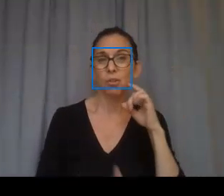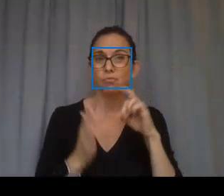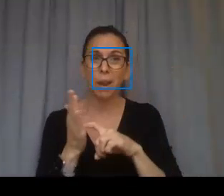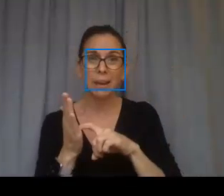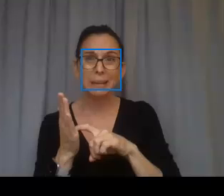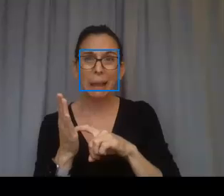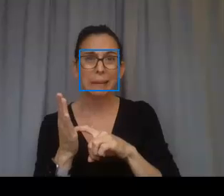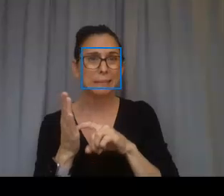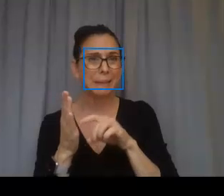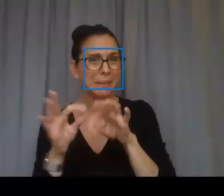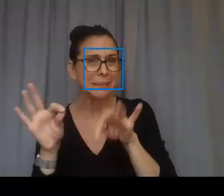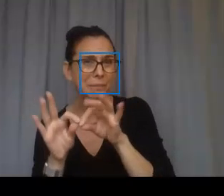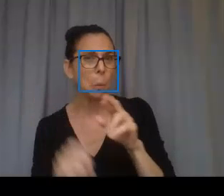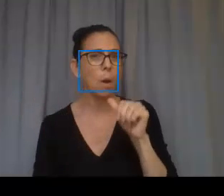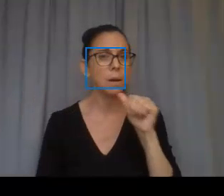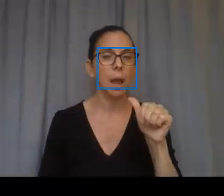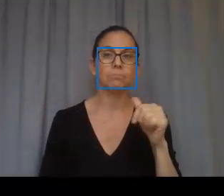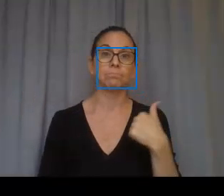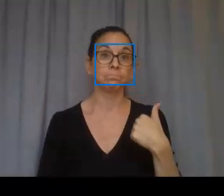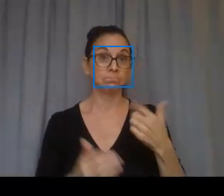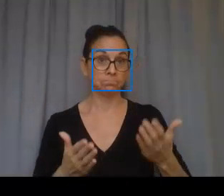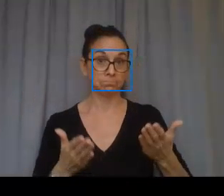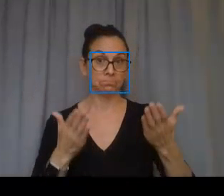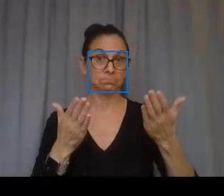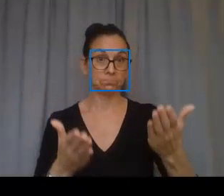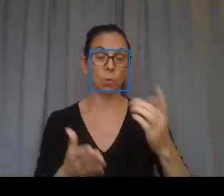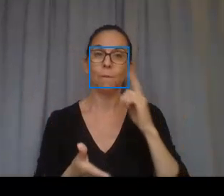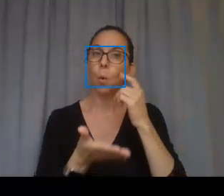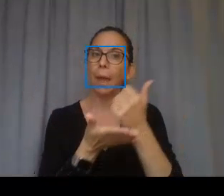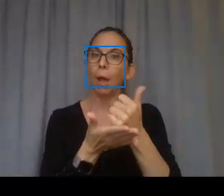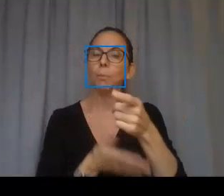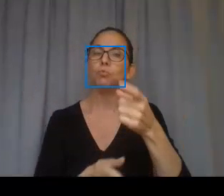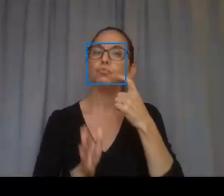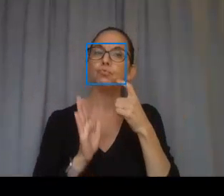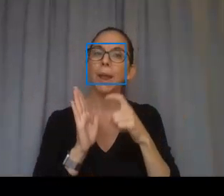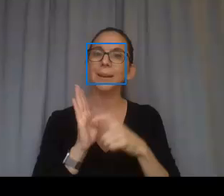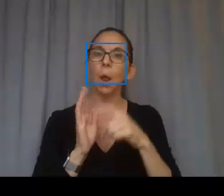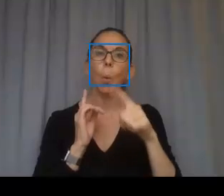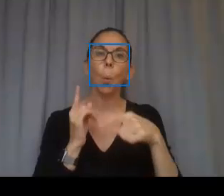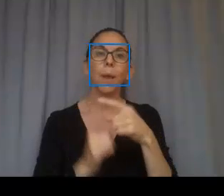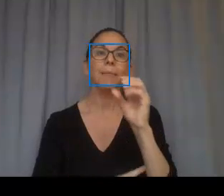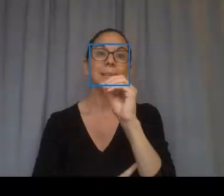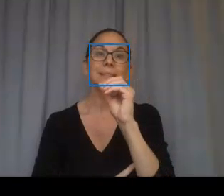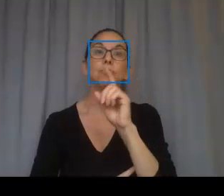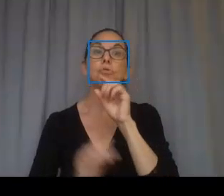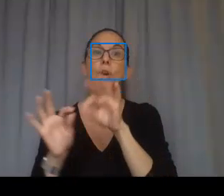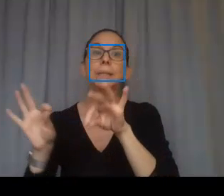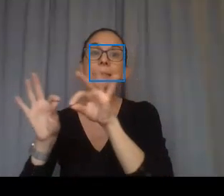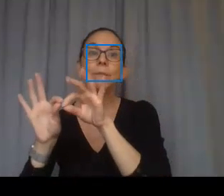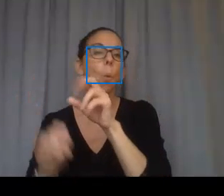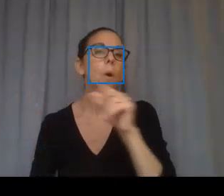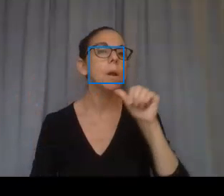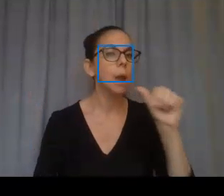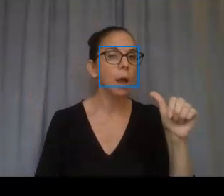are significant or not. So I do have a suggestion for helping you recognize when zeros are significant or not. And